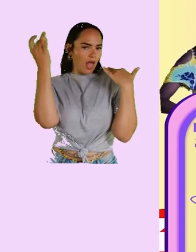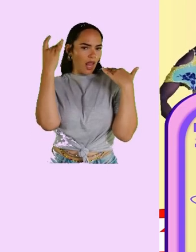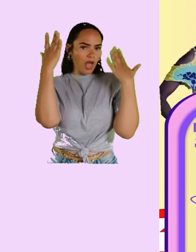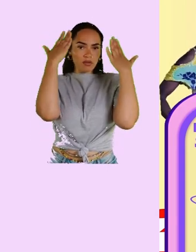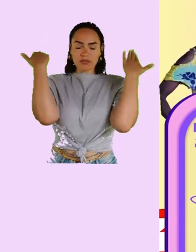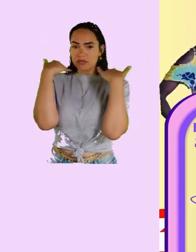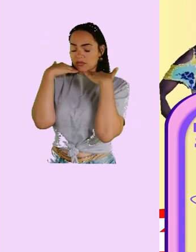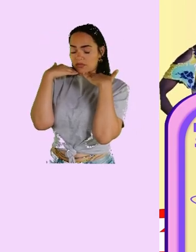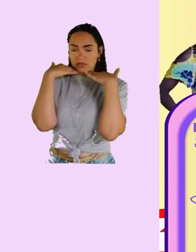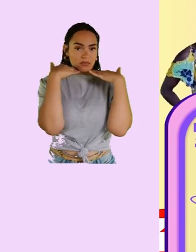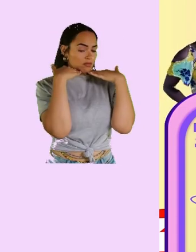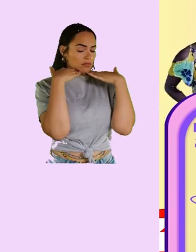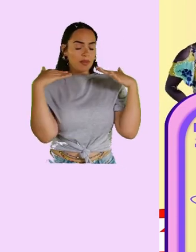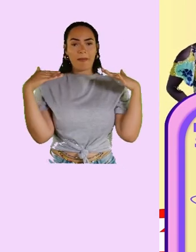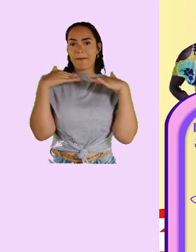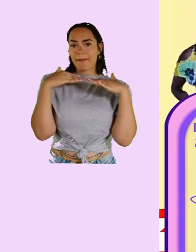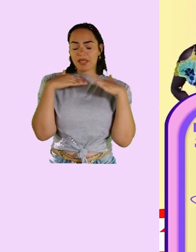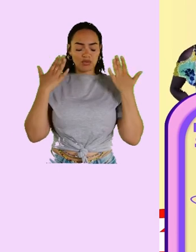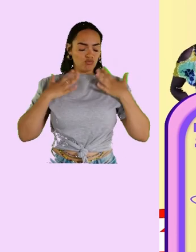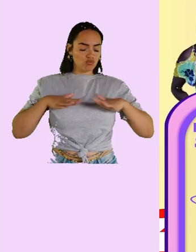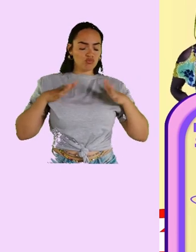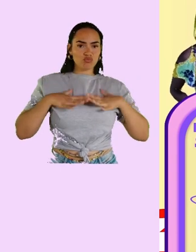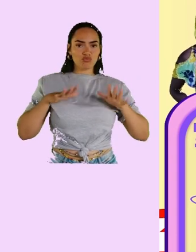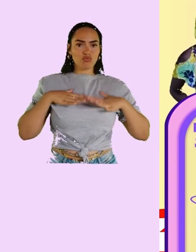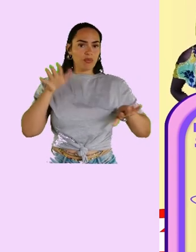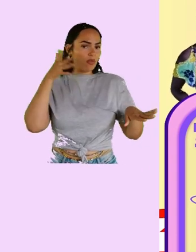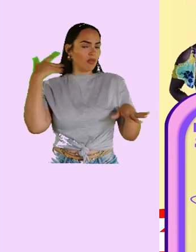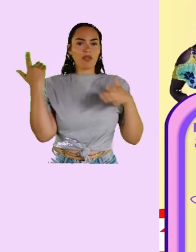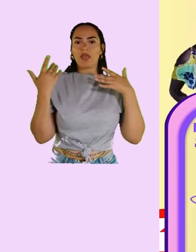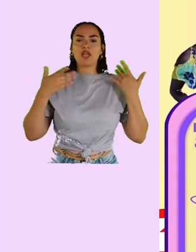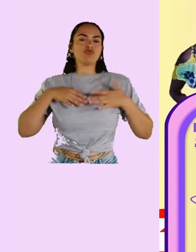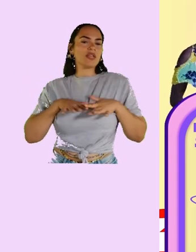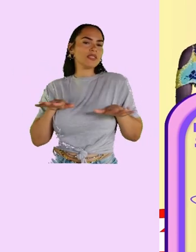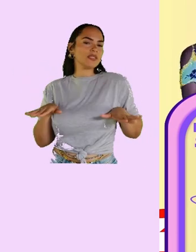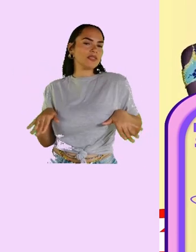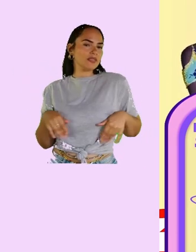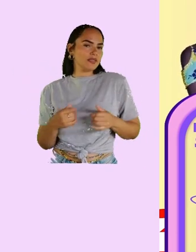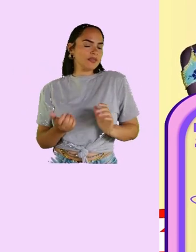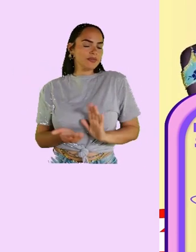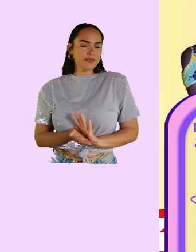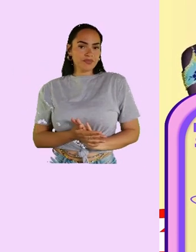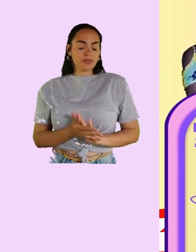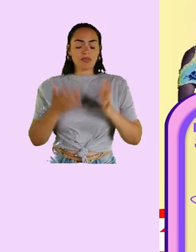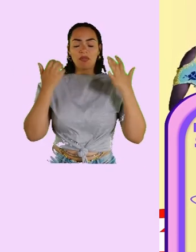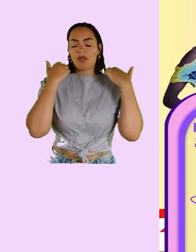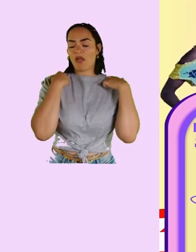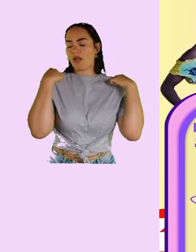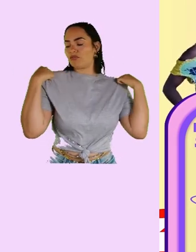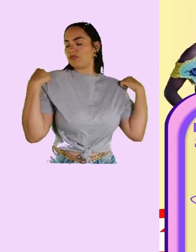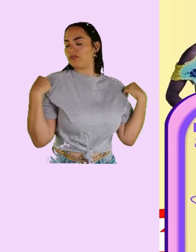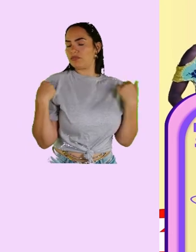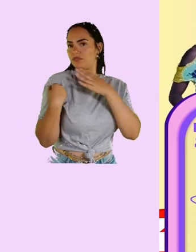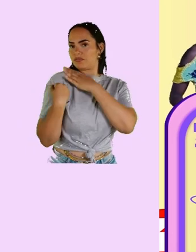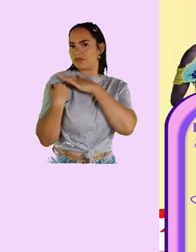which matches my silky vintage summer dress with cut out shoulders, and it's just